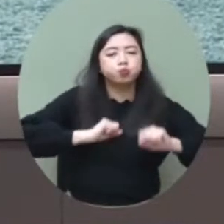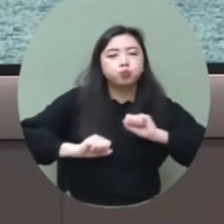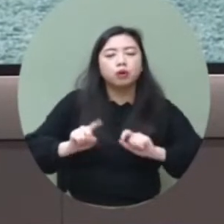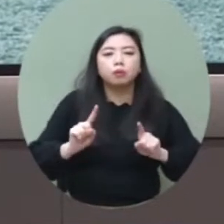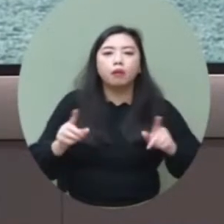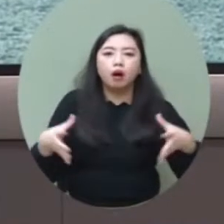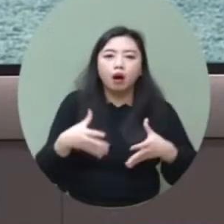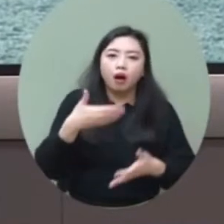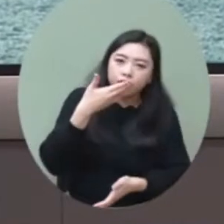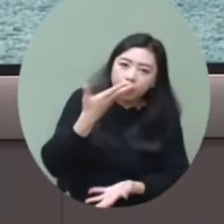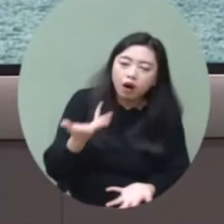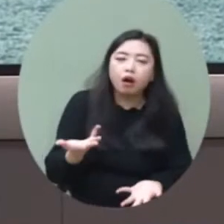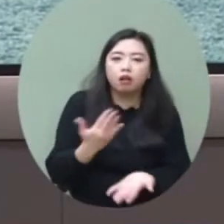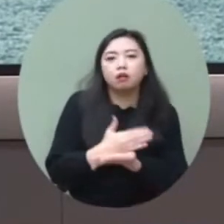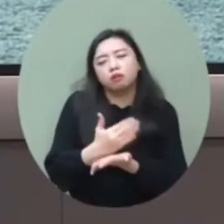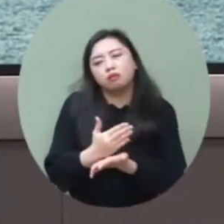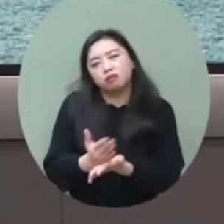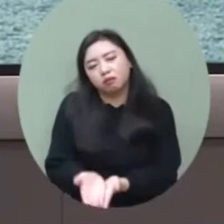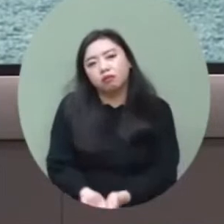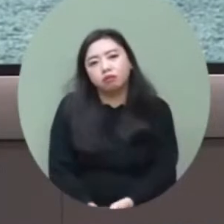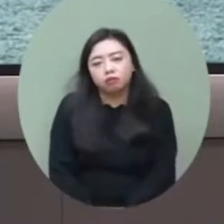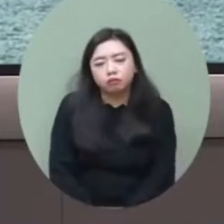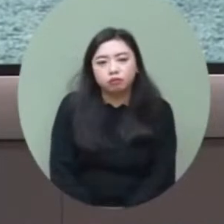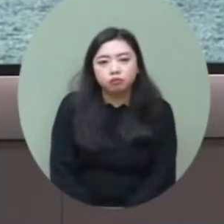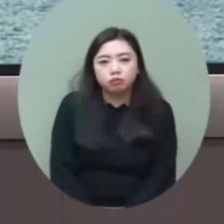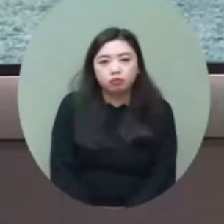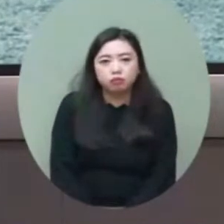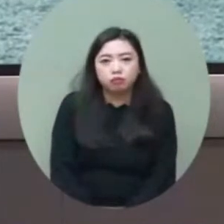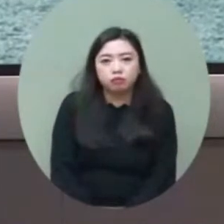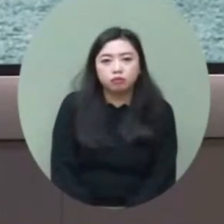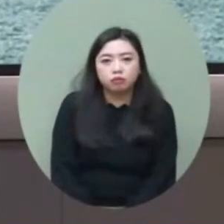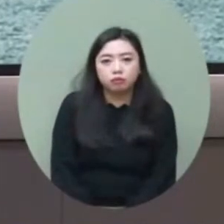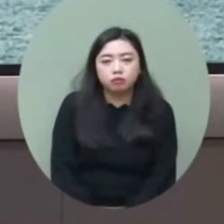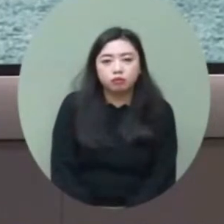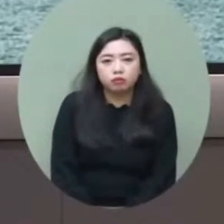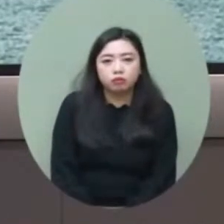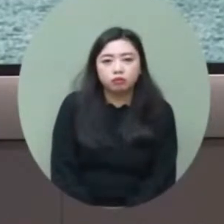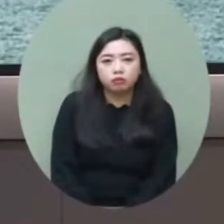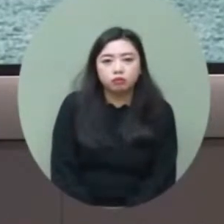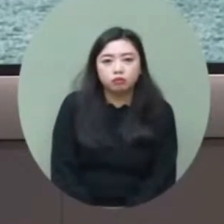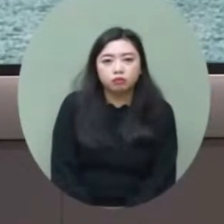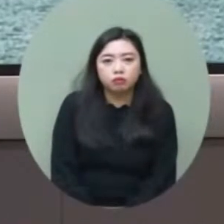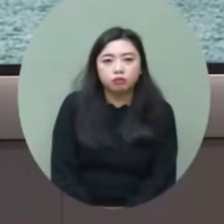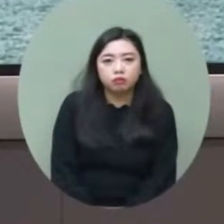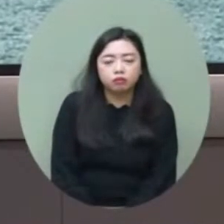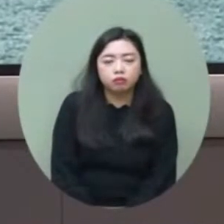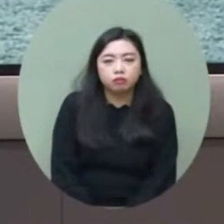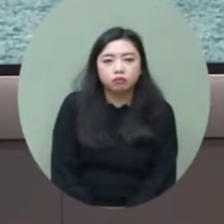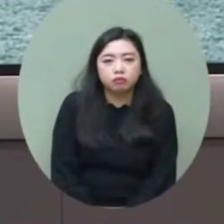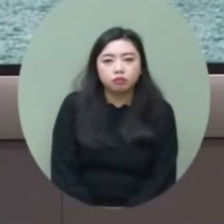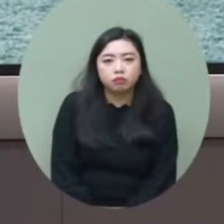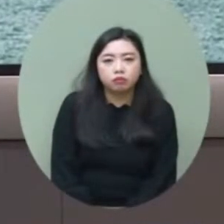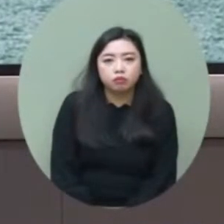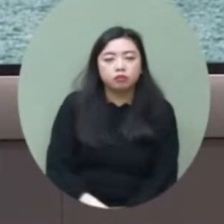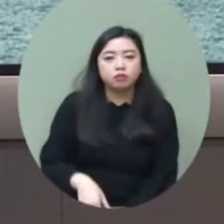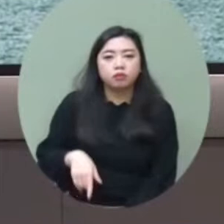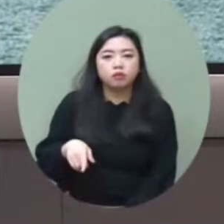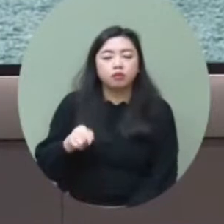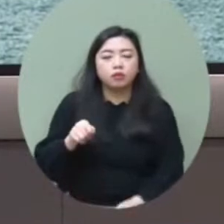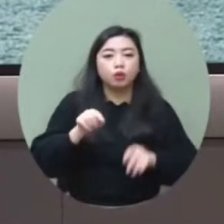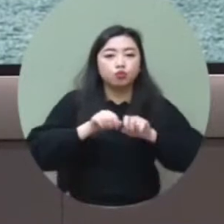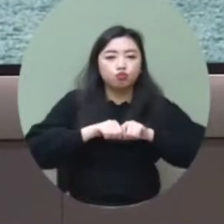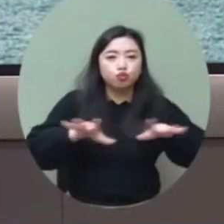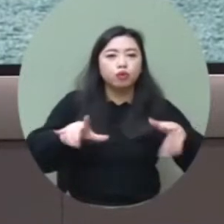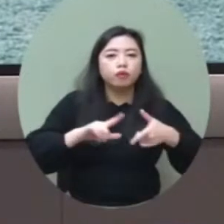These are the risk factors for the routes of transmission, as we know all along. Of course, in certain situations, such as